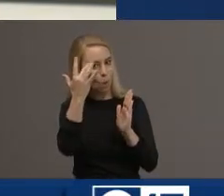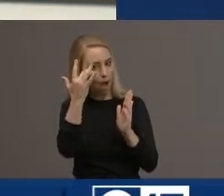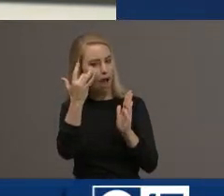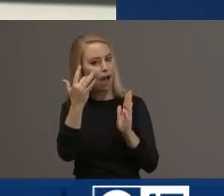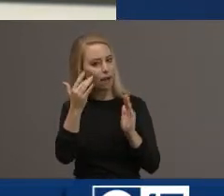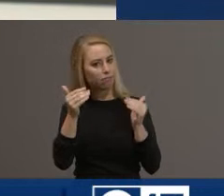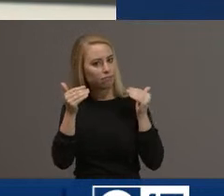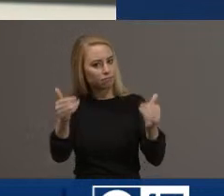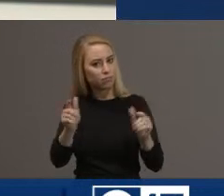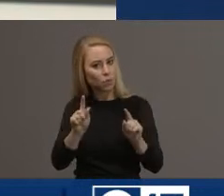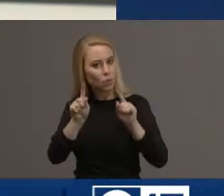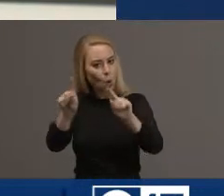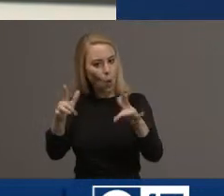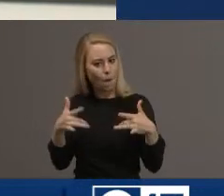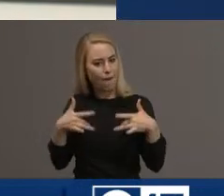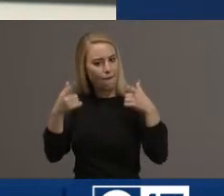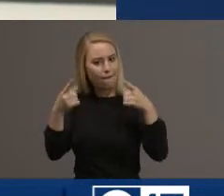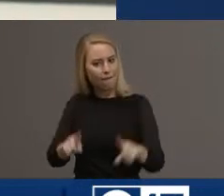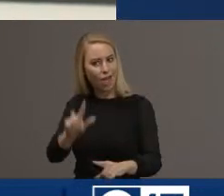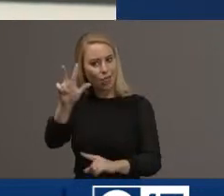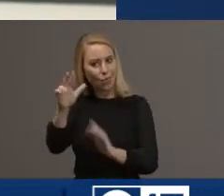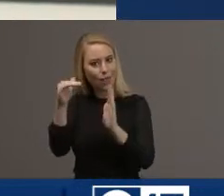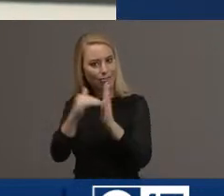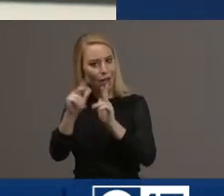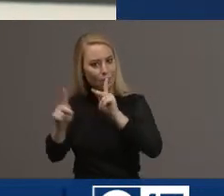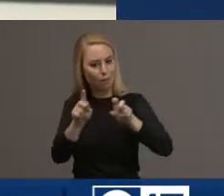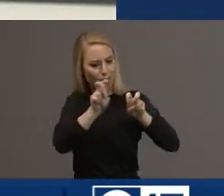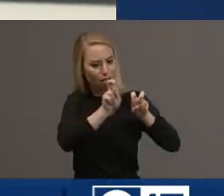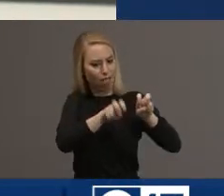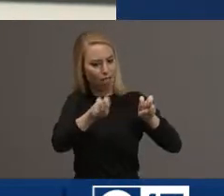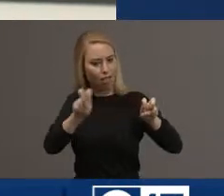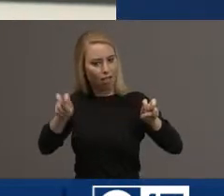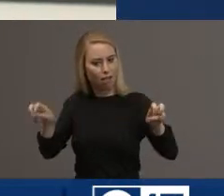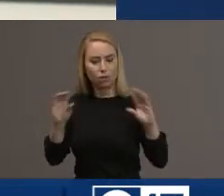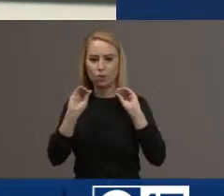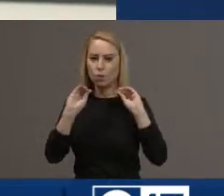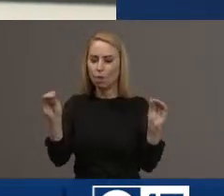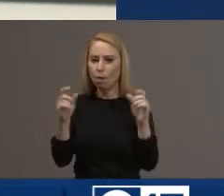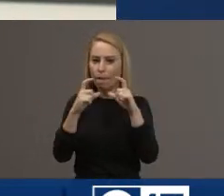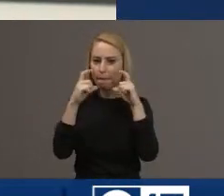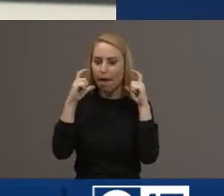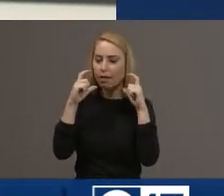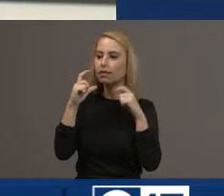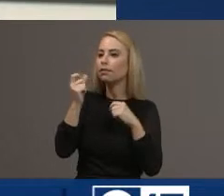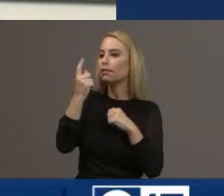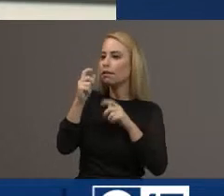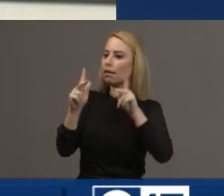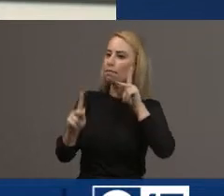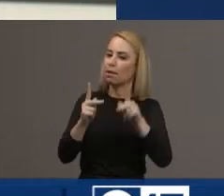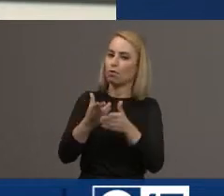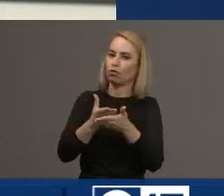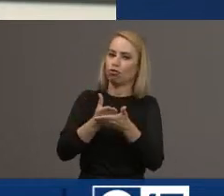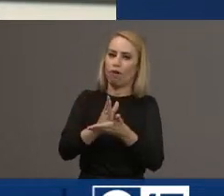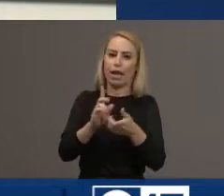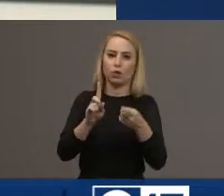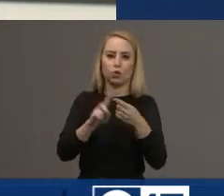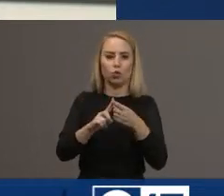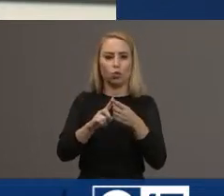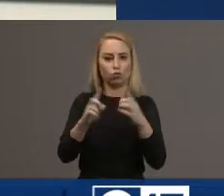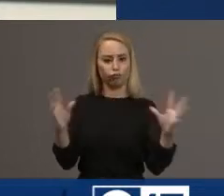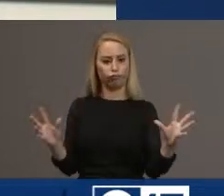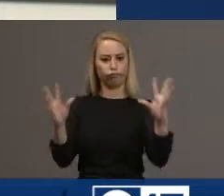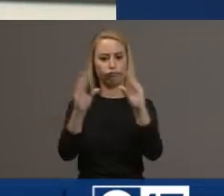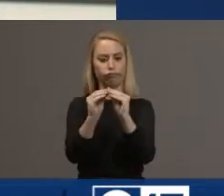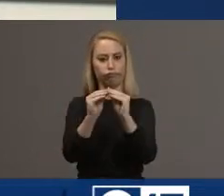condone an event with 3,000 people sitting next to each other without people's rights to assemble are not going to